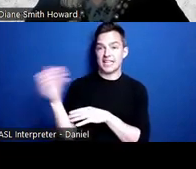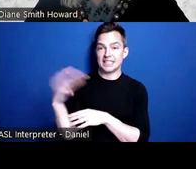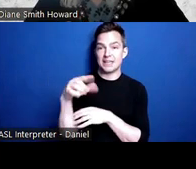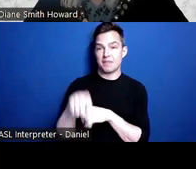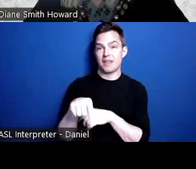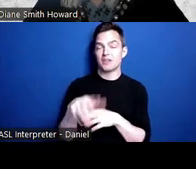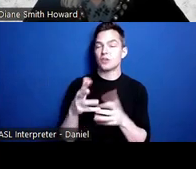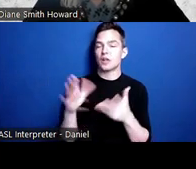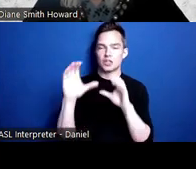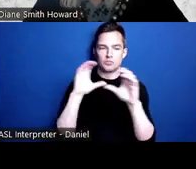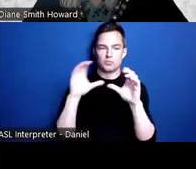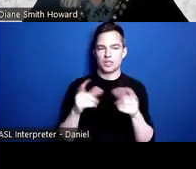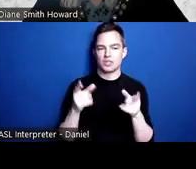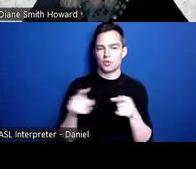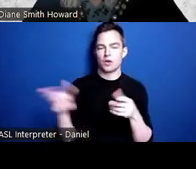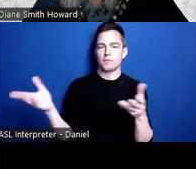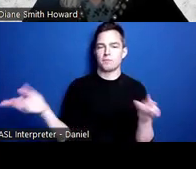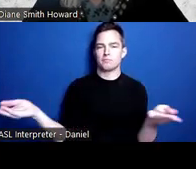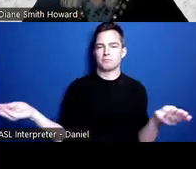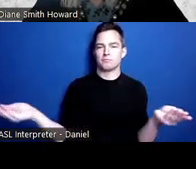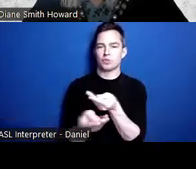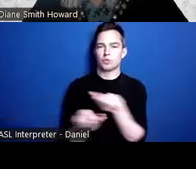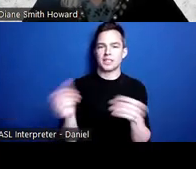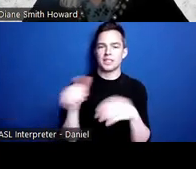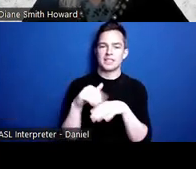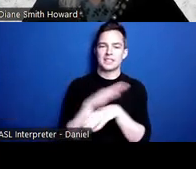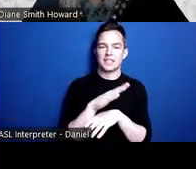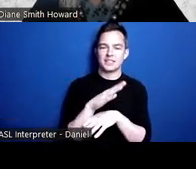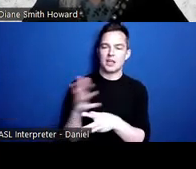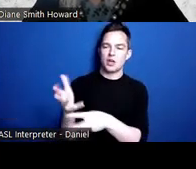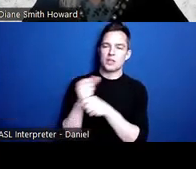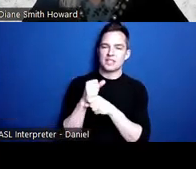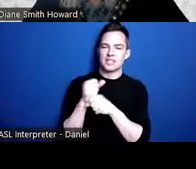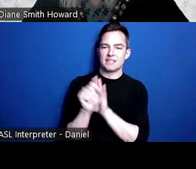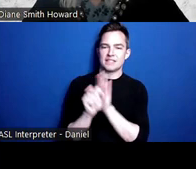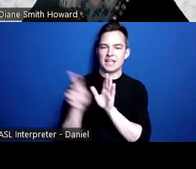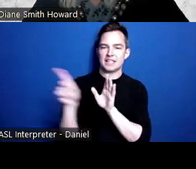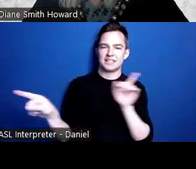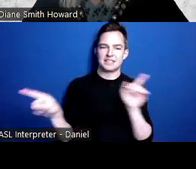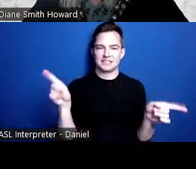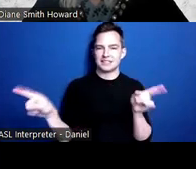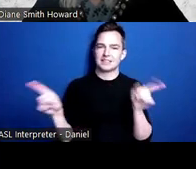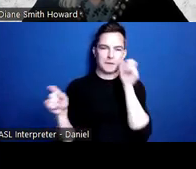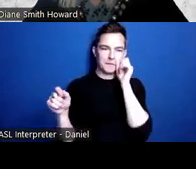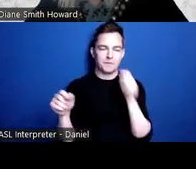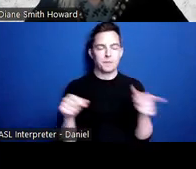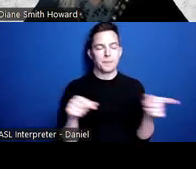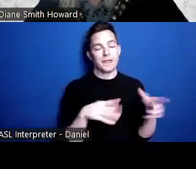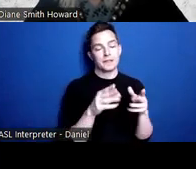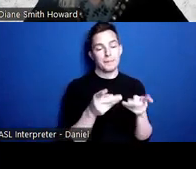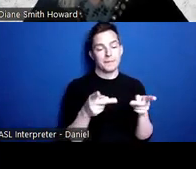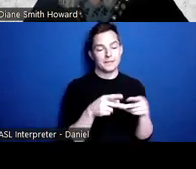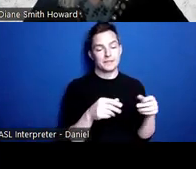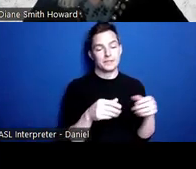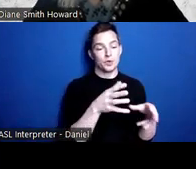of communication that goes on between the sender and receiver states. So the sending the facilities in the receiving